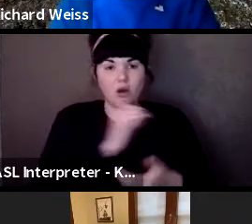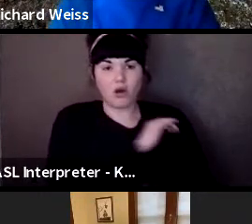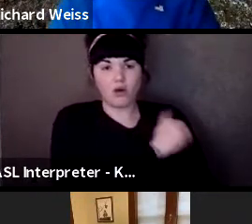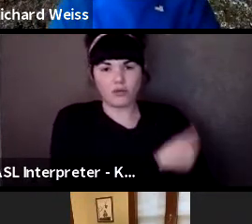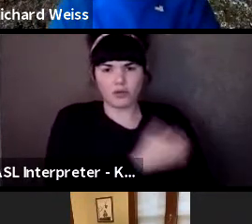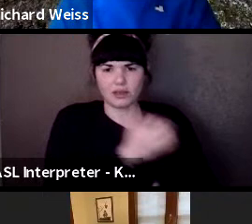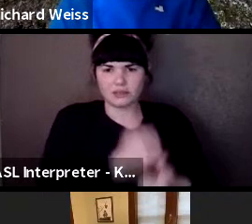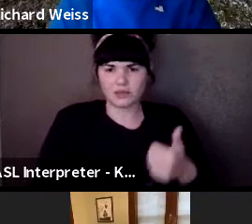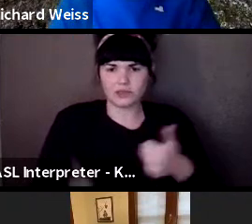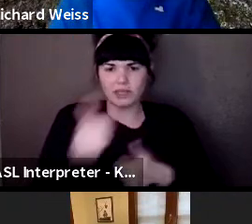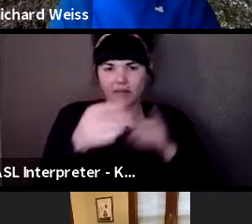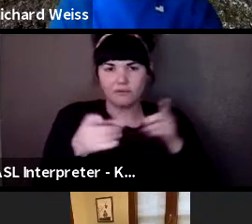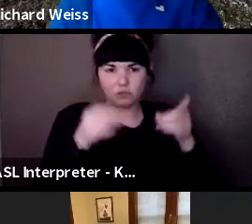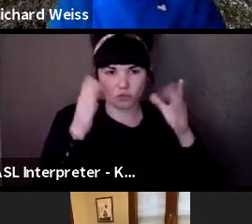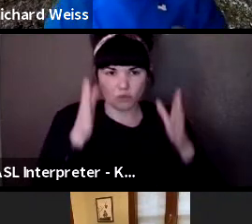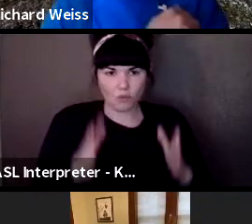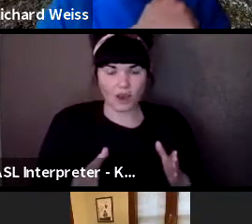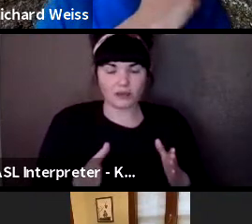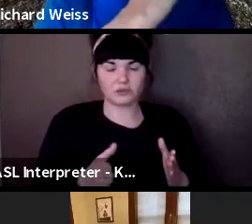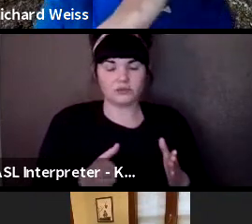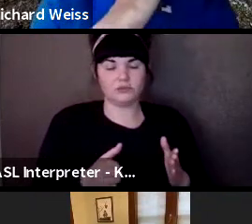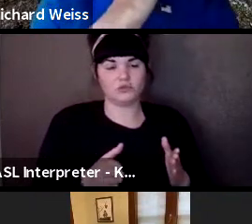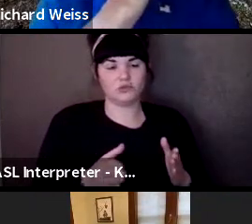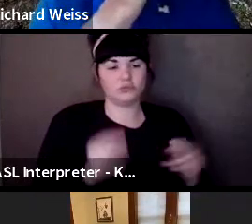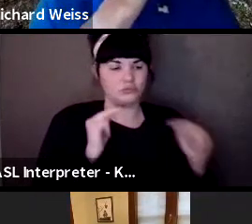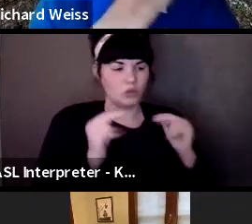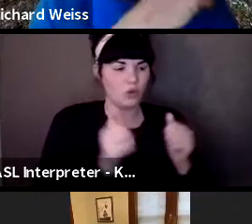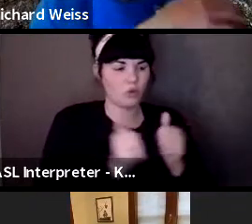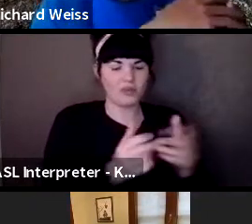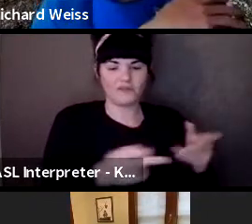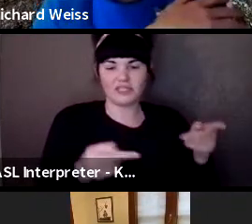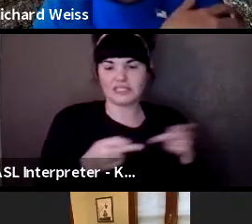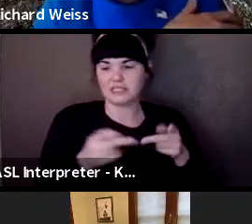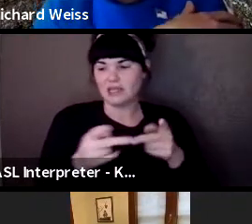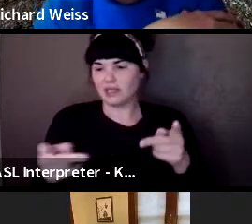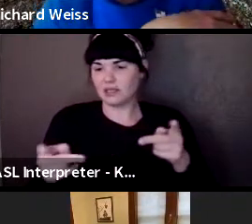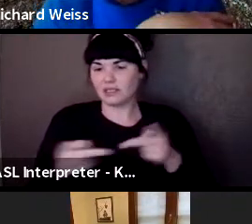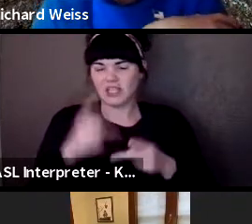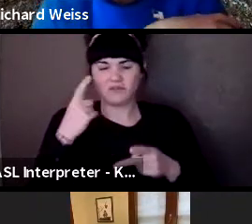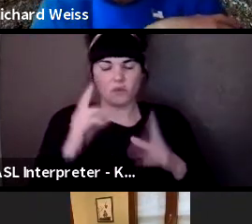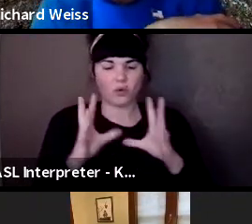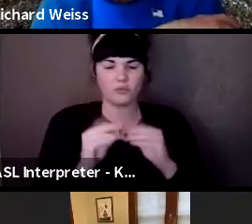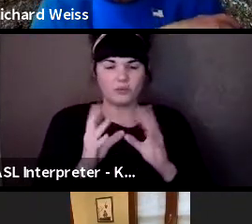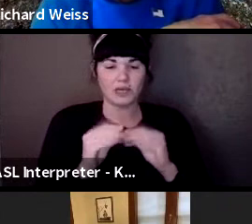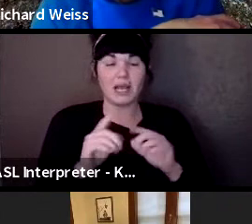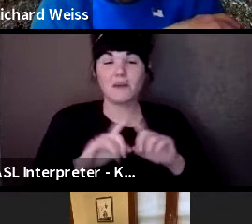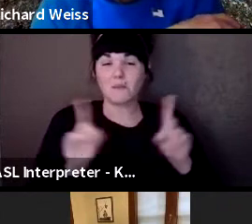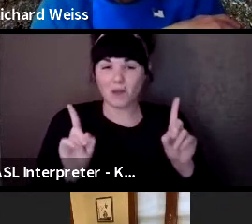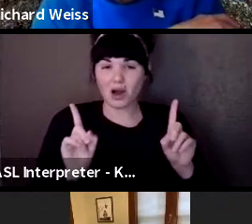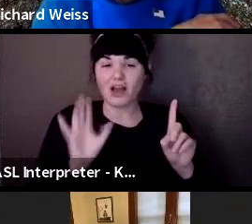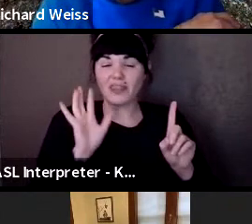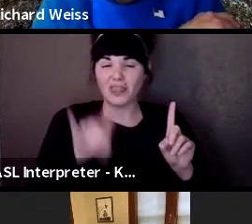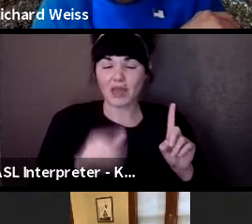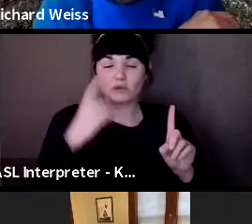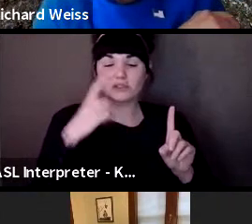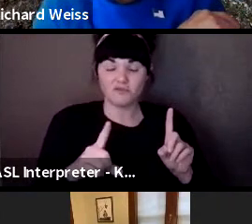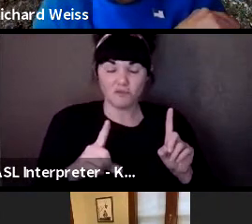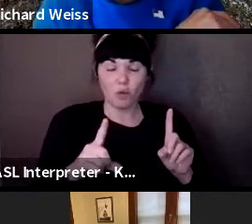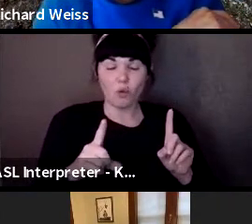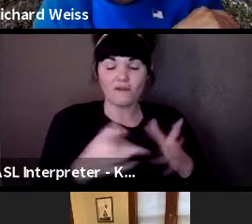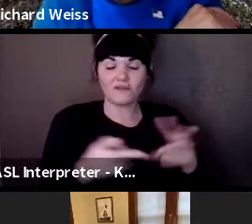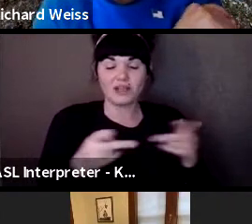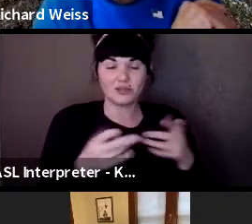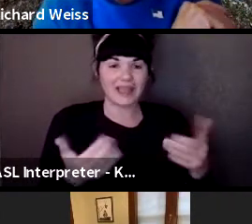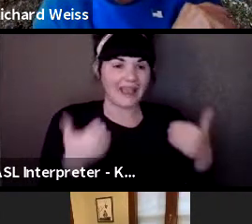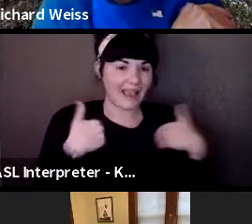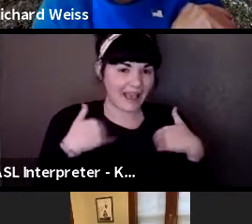the facilities, but that was mainly with facilities who had existing AV. For those that do not have it, we need the